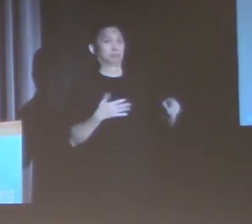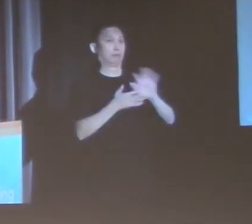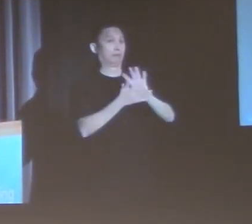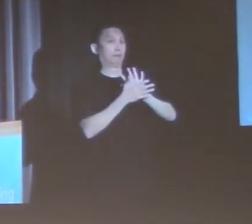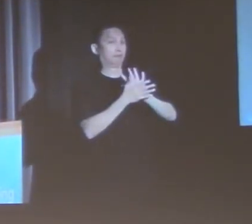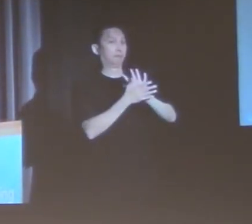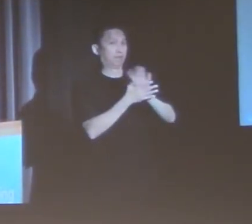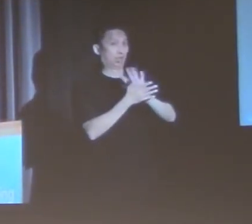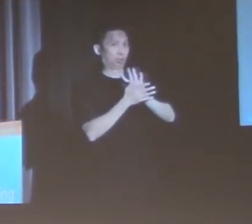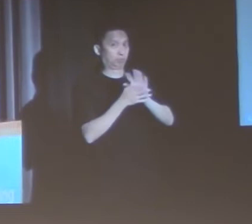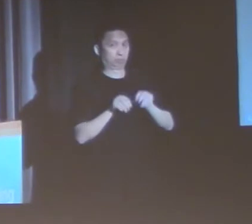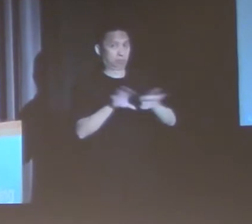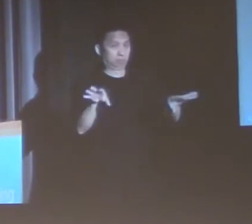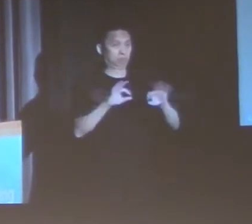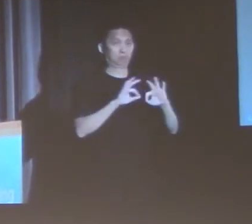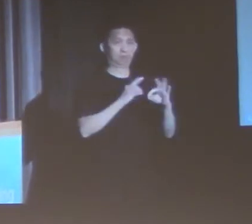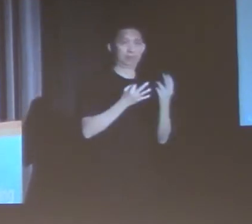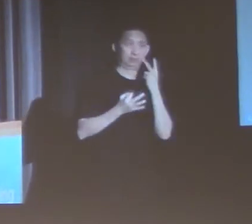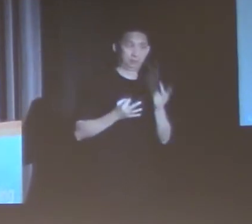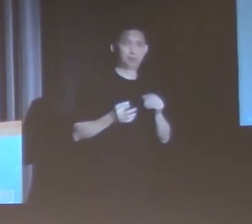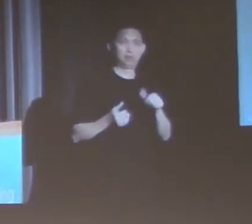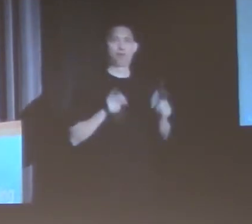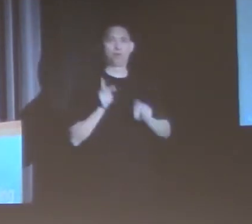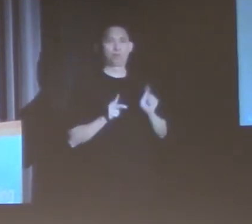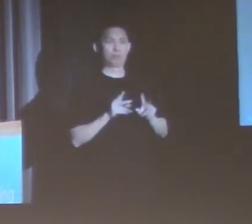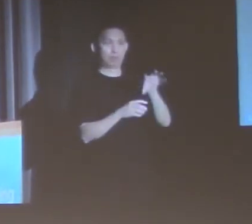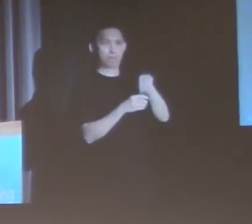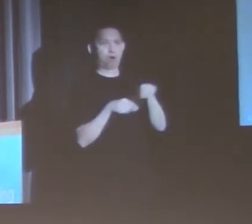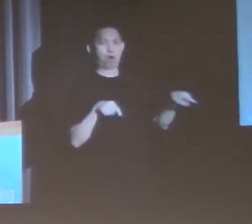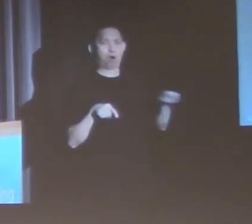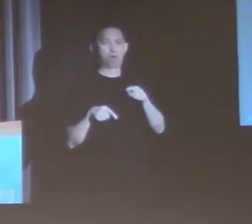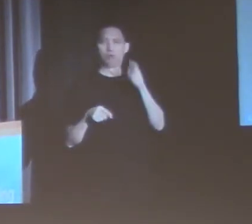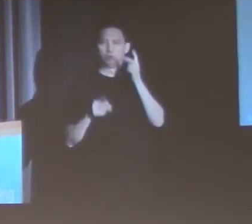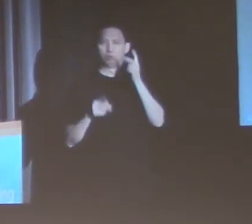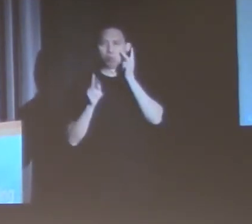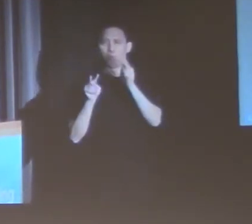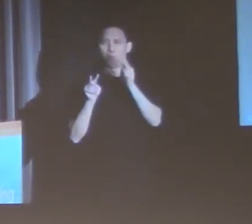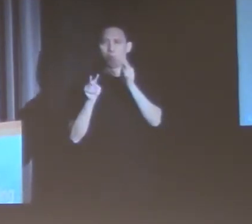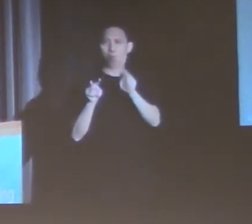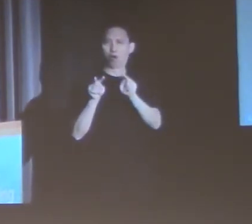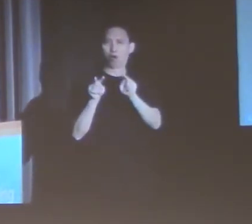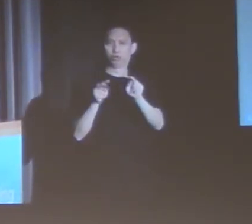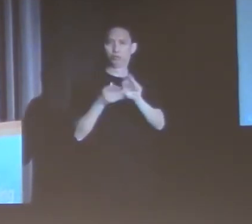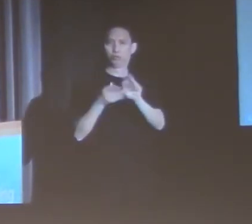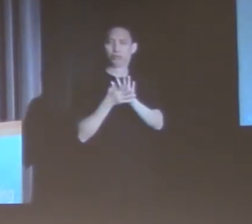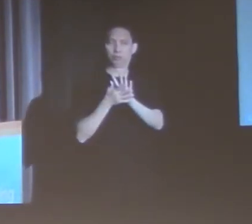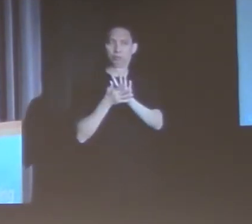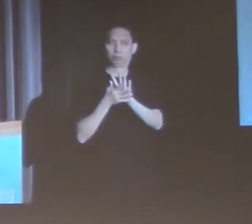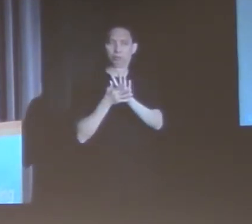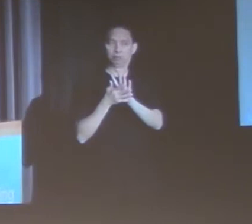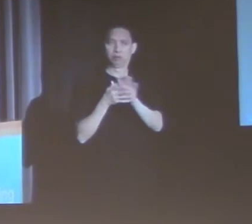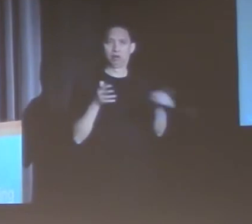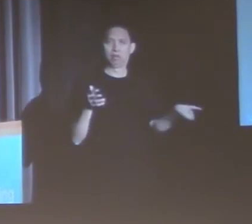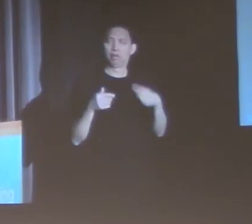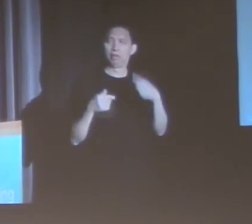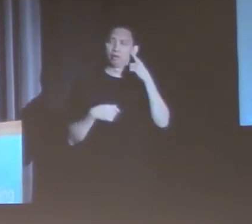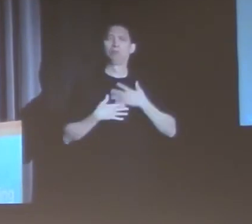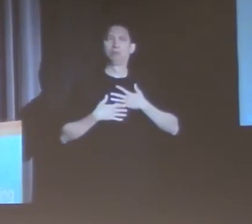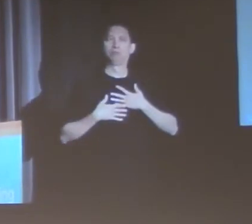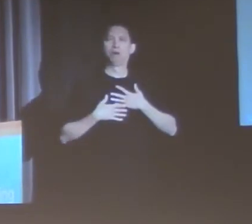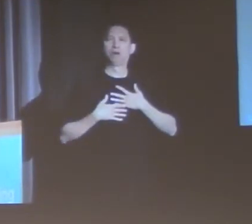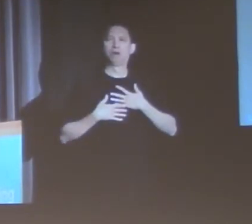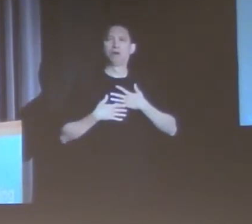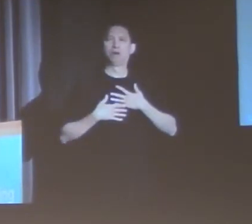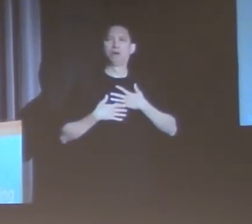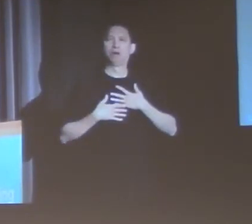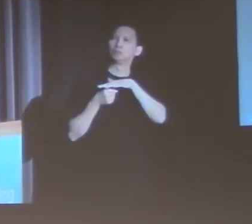stories, they really kind of have this affection for the spaces we created, because they